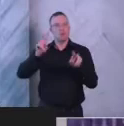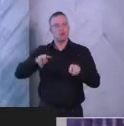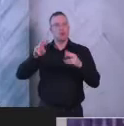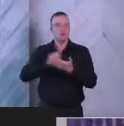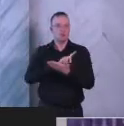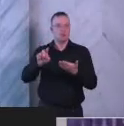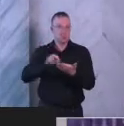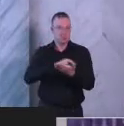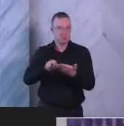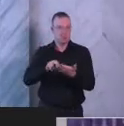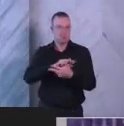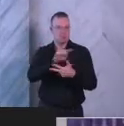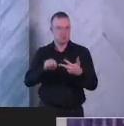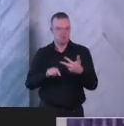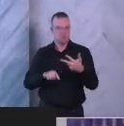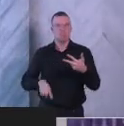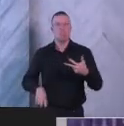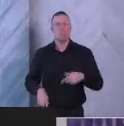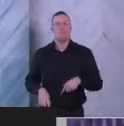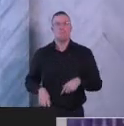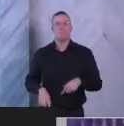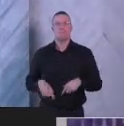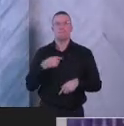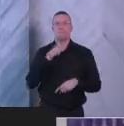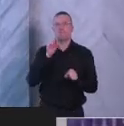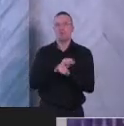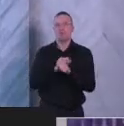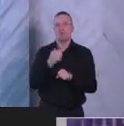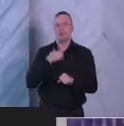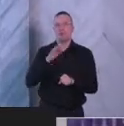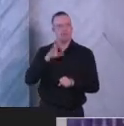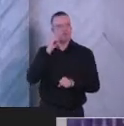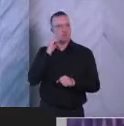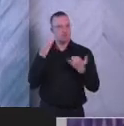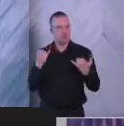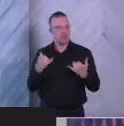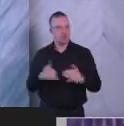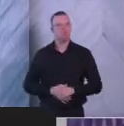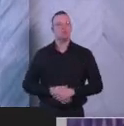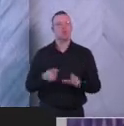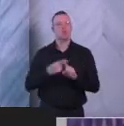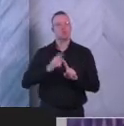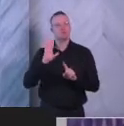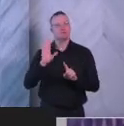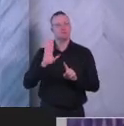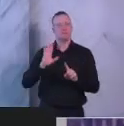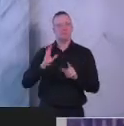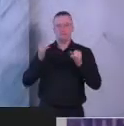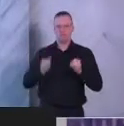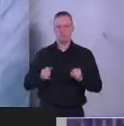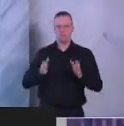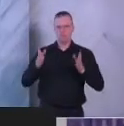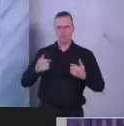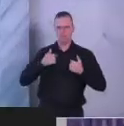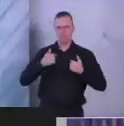and racism, I definitely have that experience now. From an actual individual level, I have